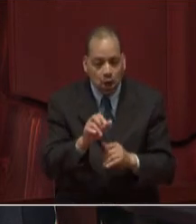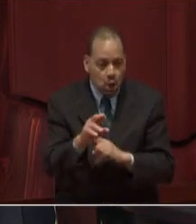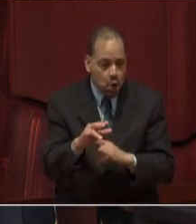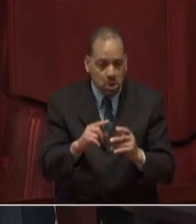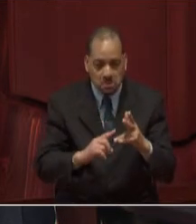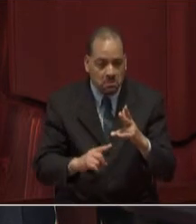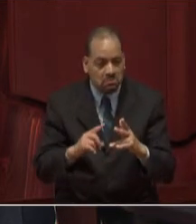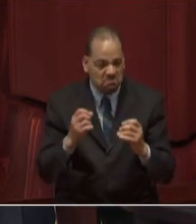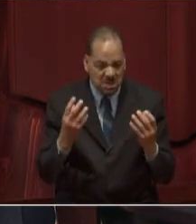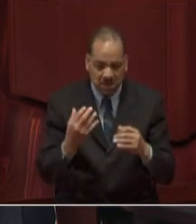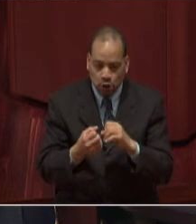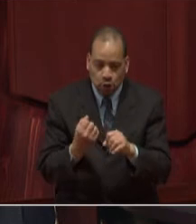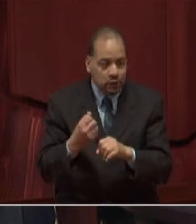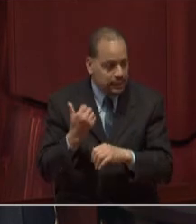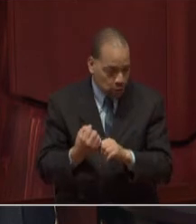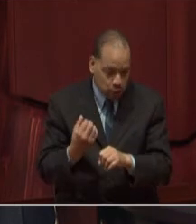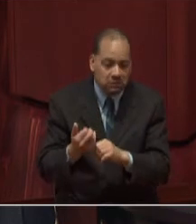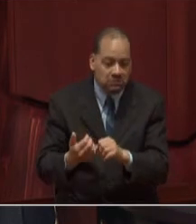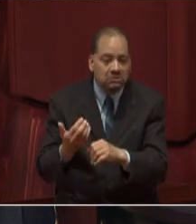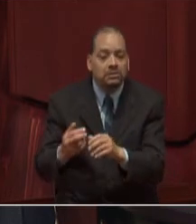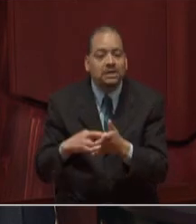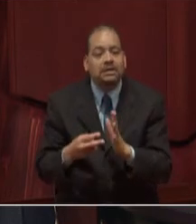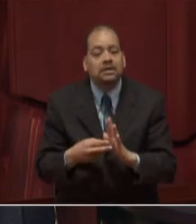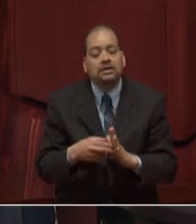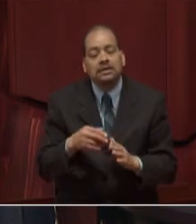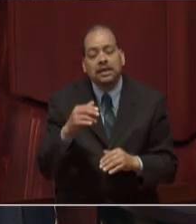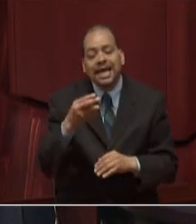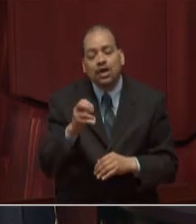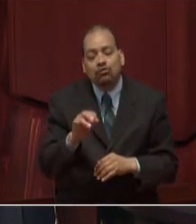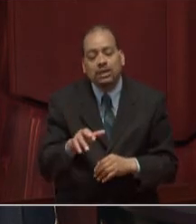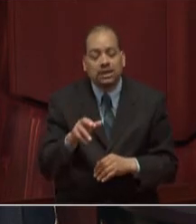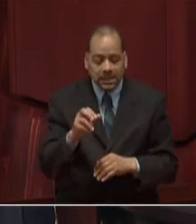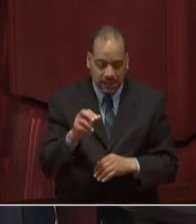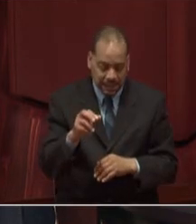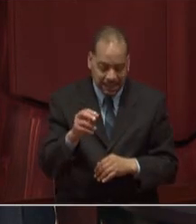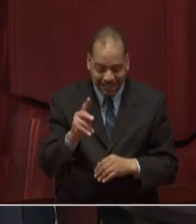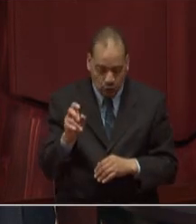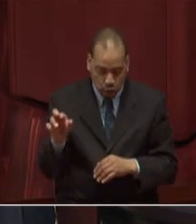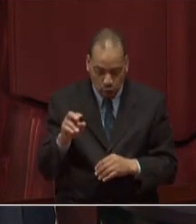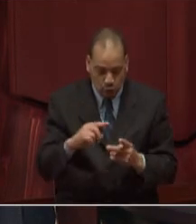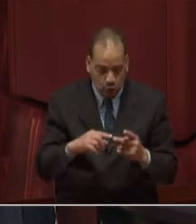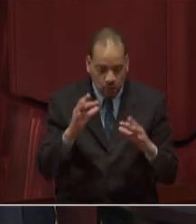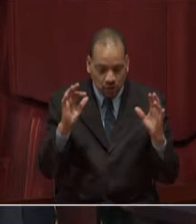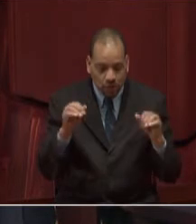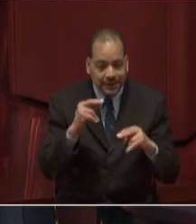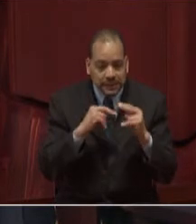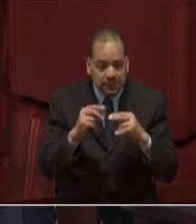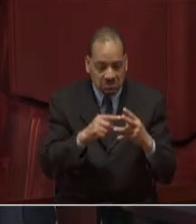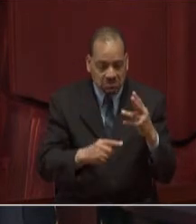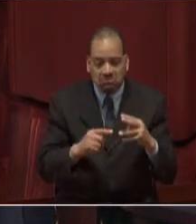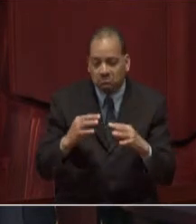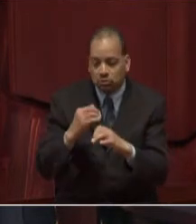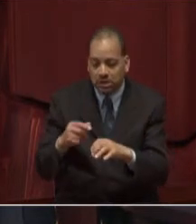that were trusted by Dr. Kissinger and President Nixon, when they went to those interdepartmental meetings to forge policy